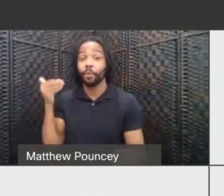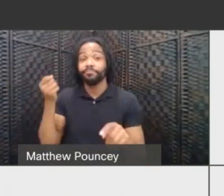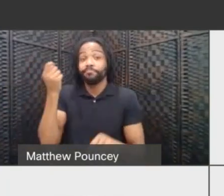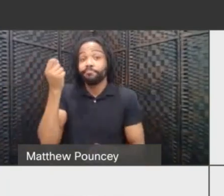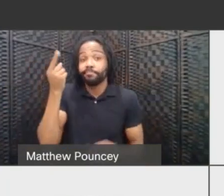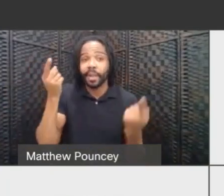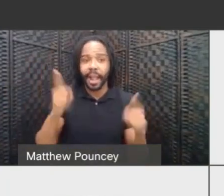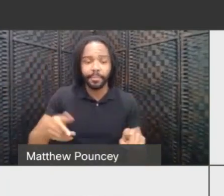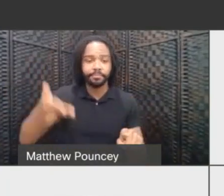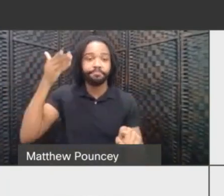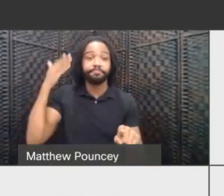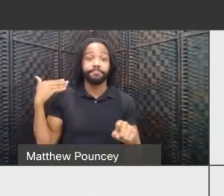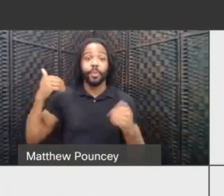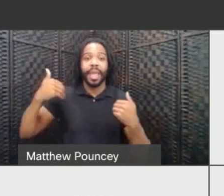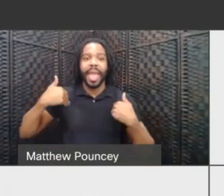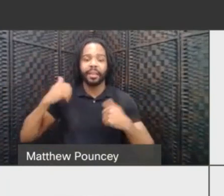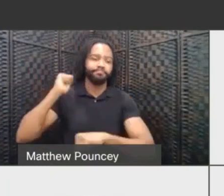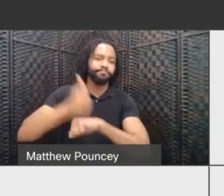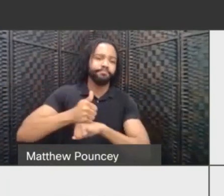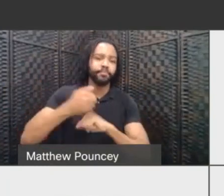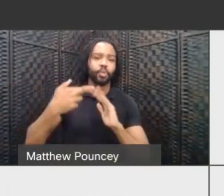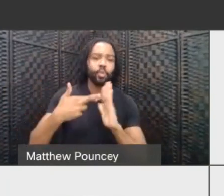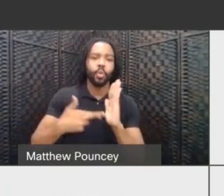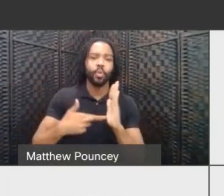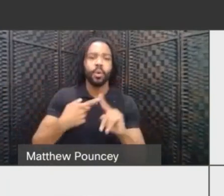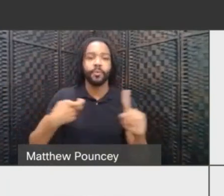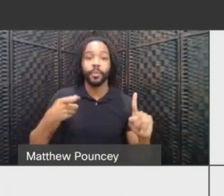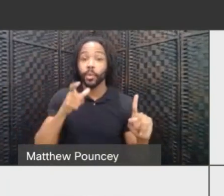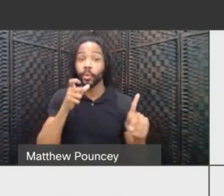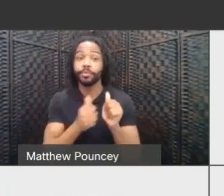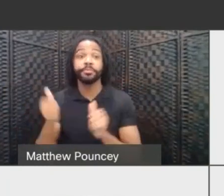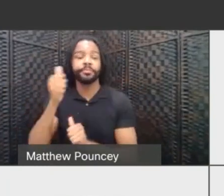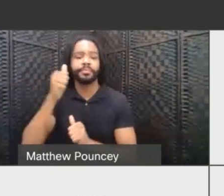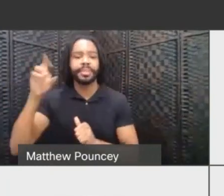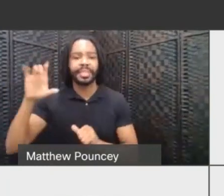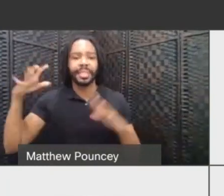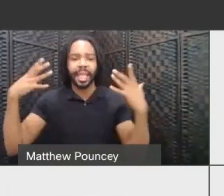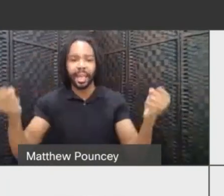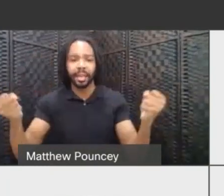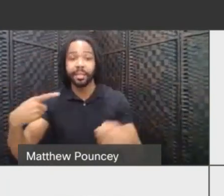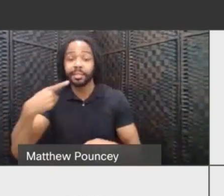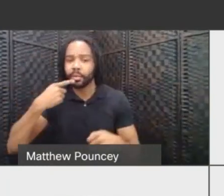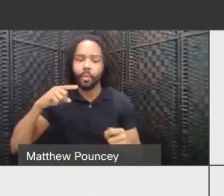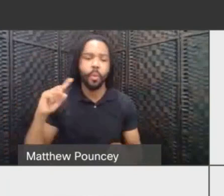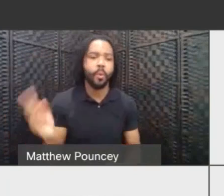a regulation from DC Health that all of our